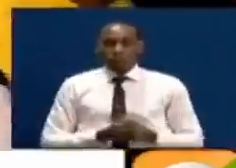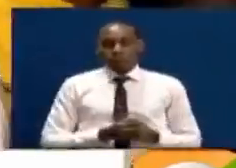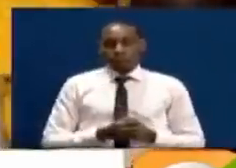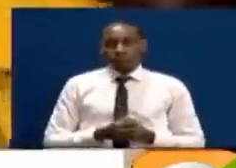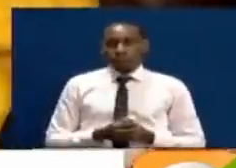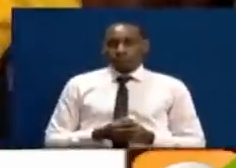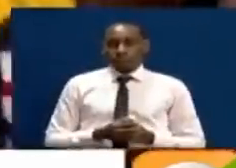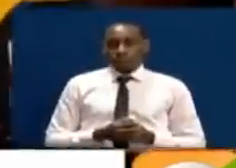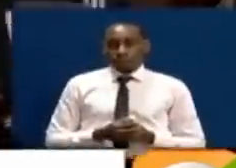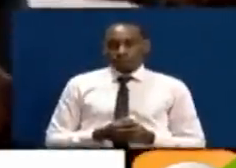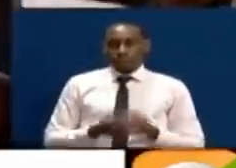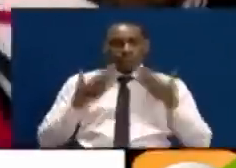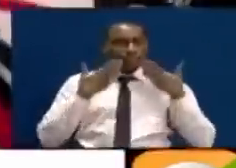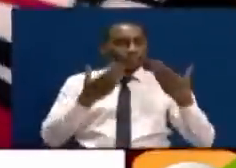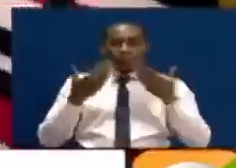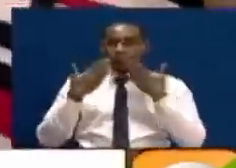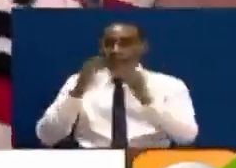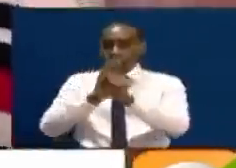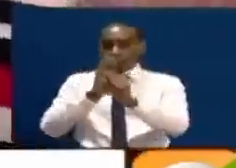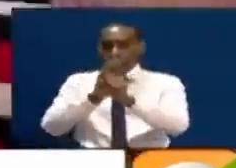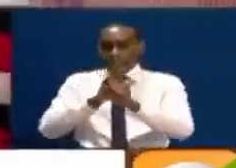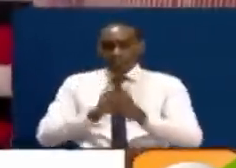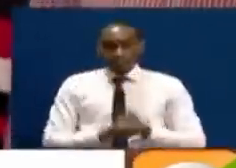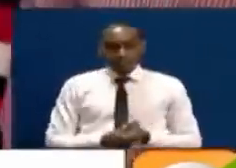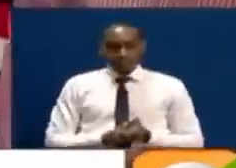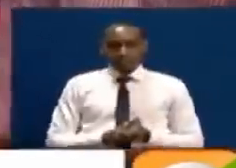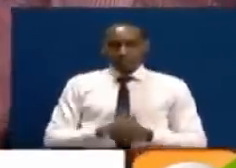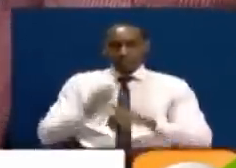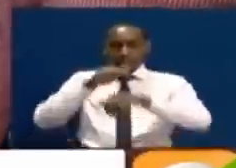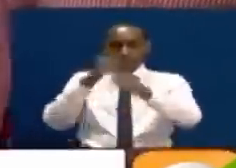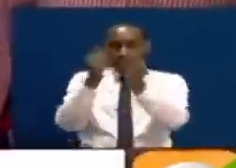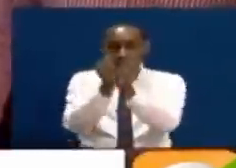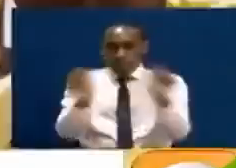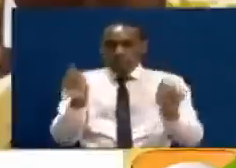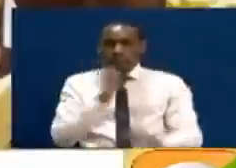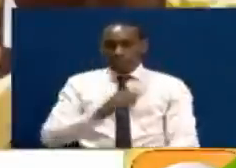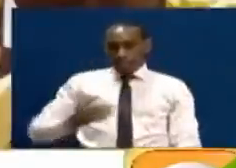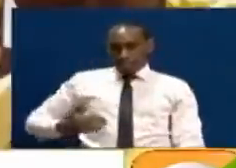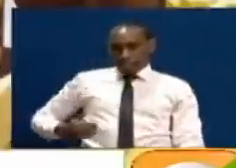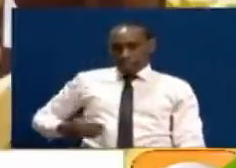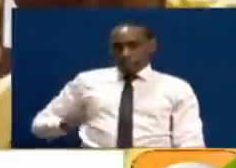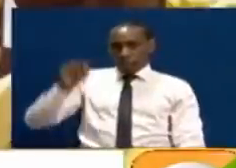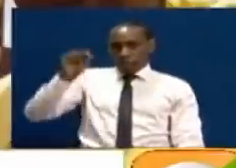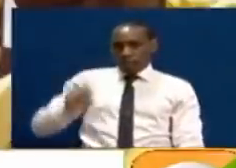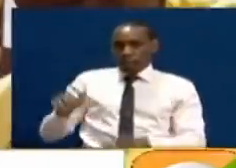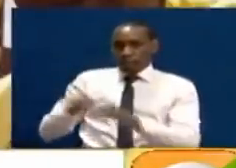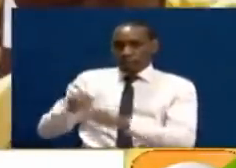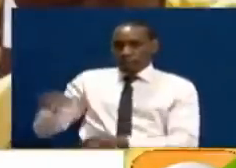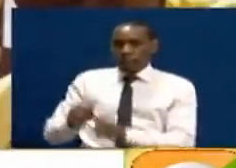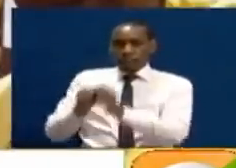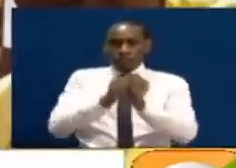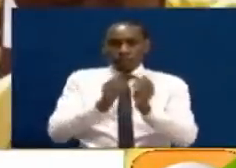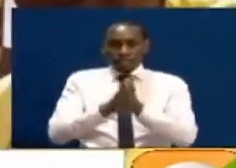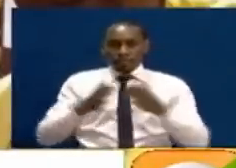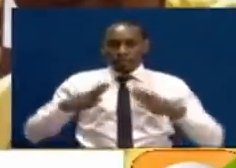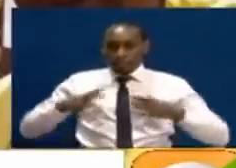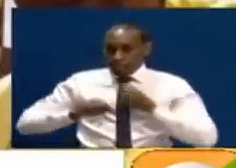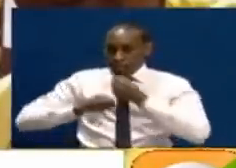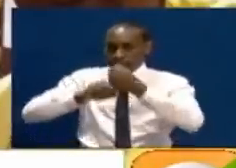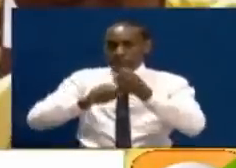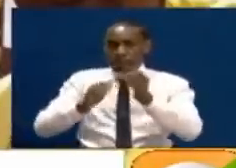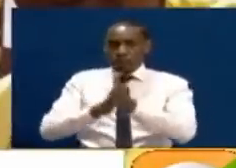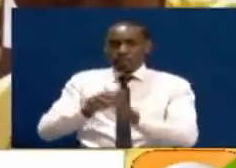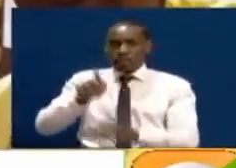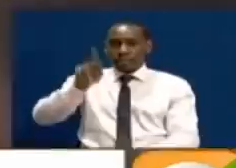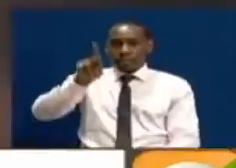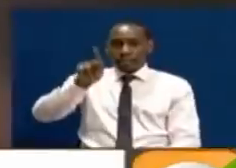you very much. Upon his release, the Gatundu South MP posed alongside his supporters and Kiharu